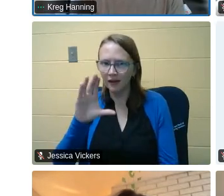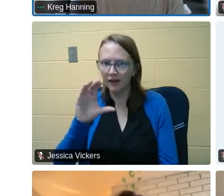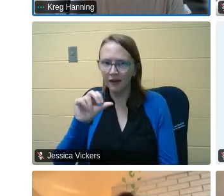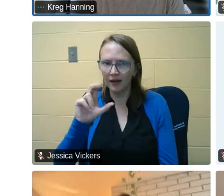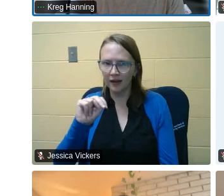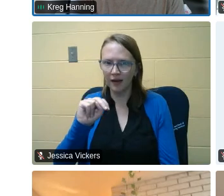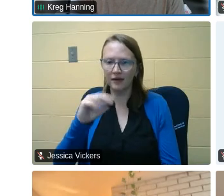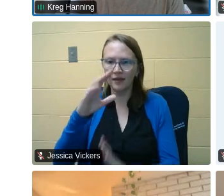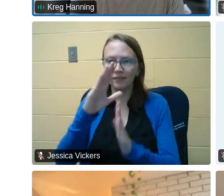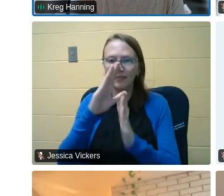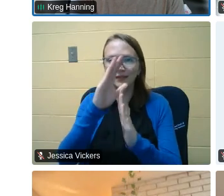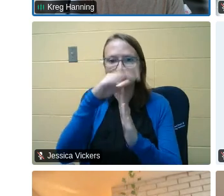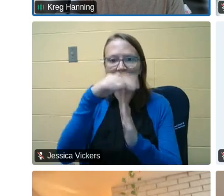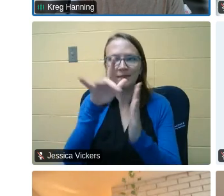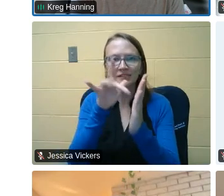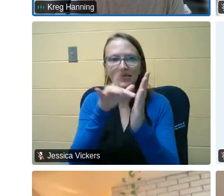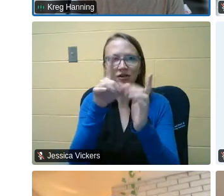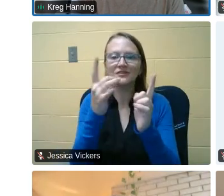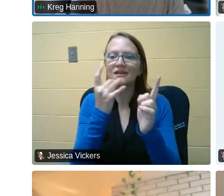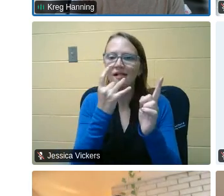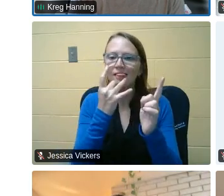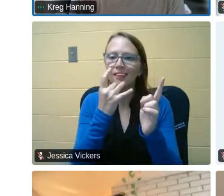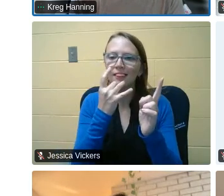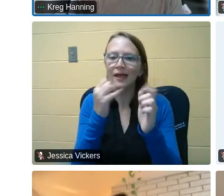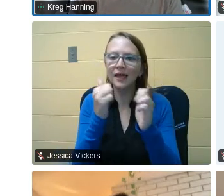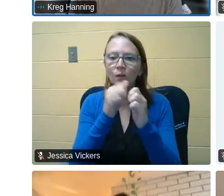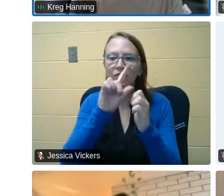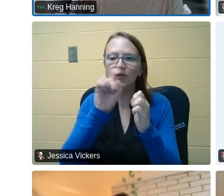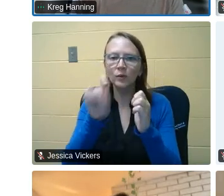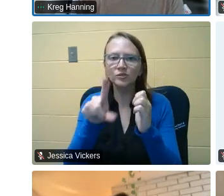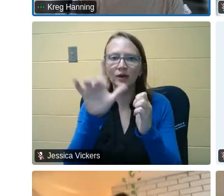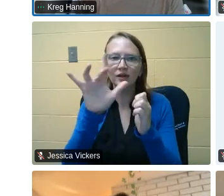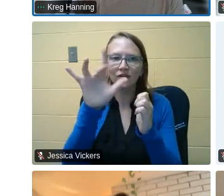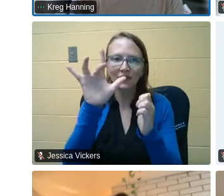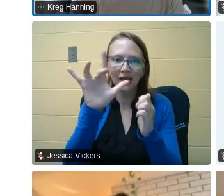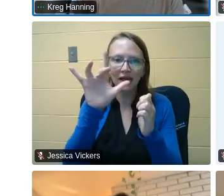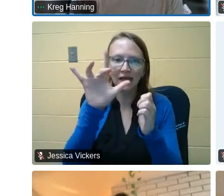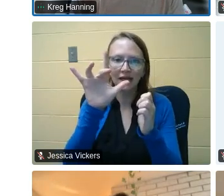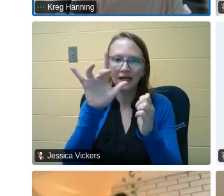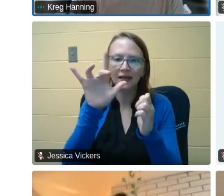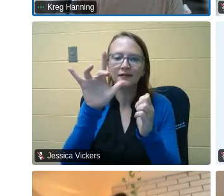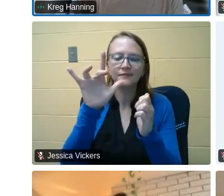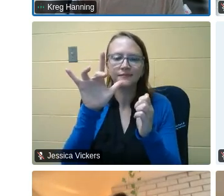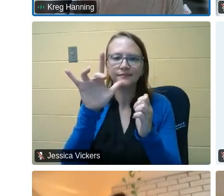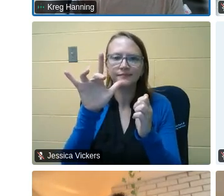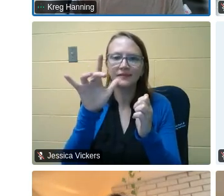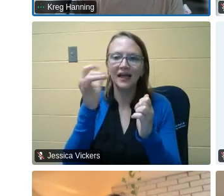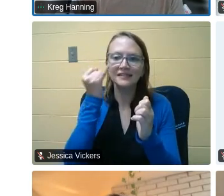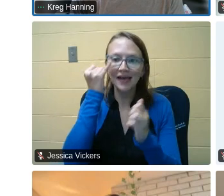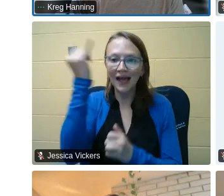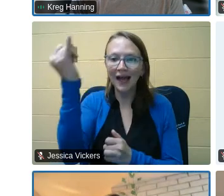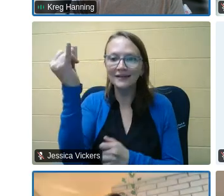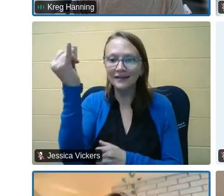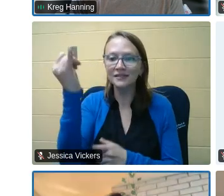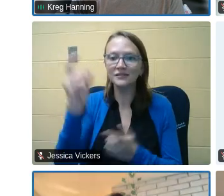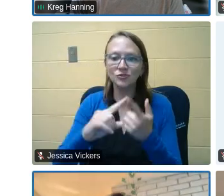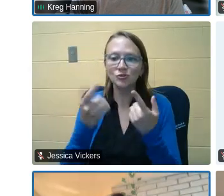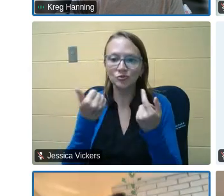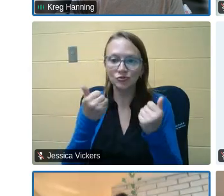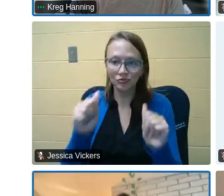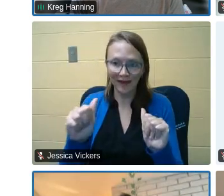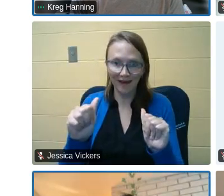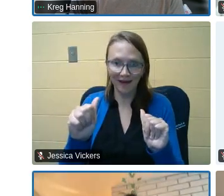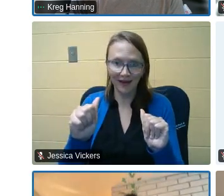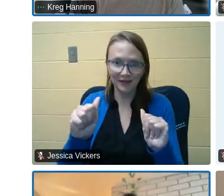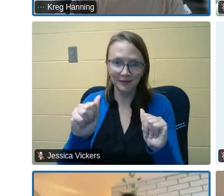here, there's a little light bulb with a question mark on it. And if you tap that, ideas to try. Does anyone want to say anything